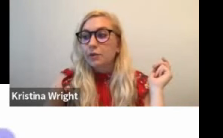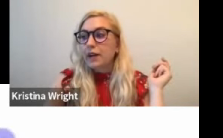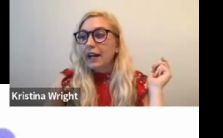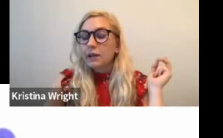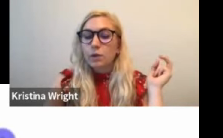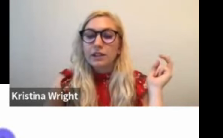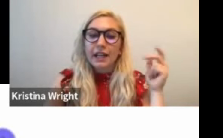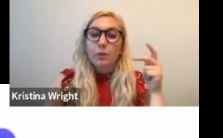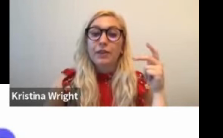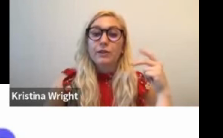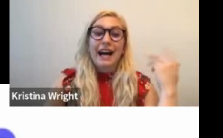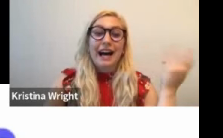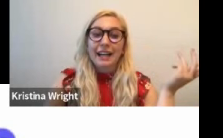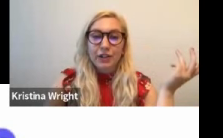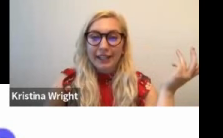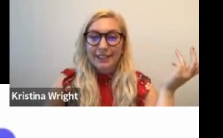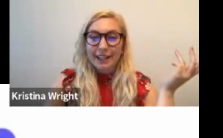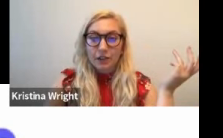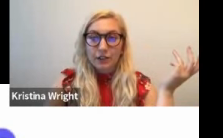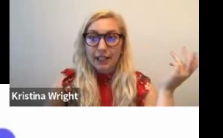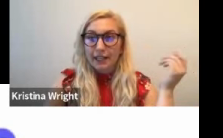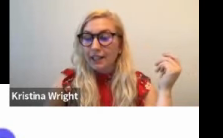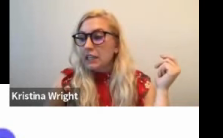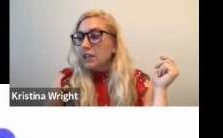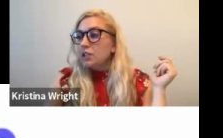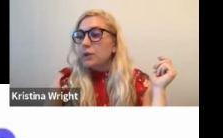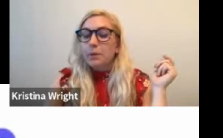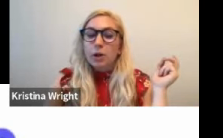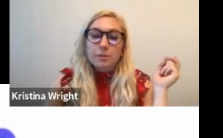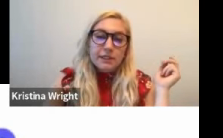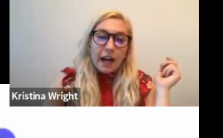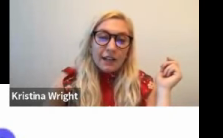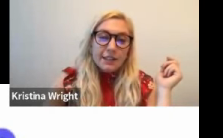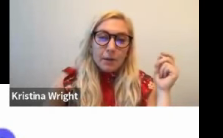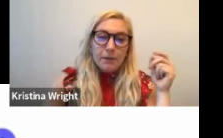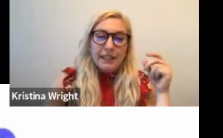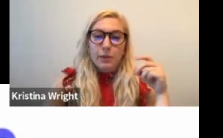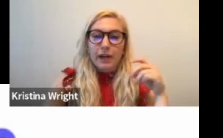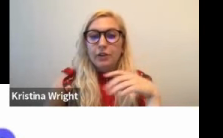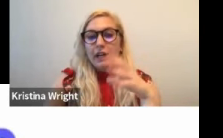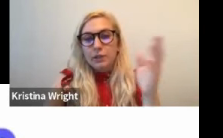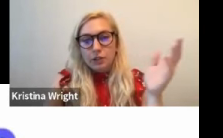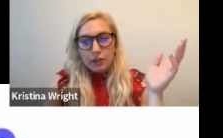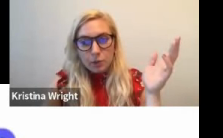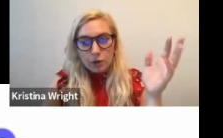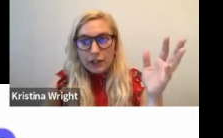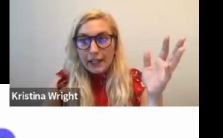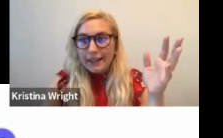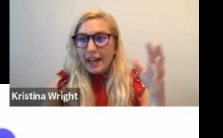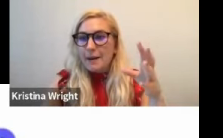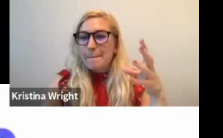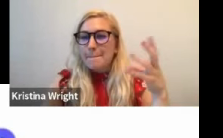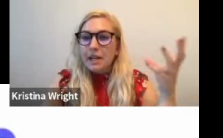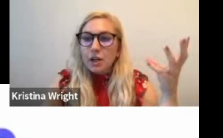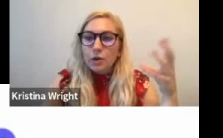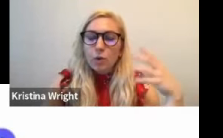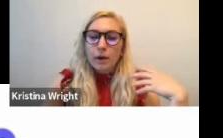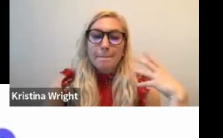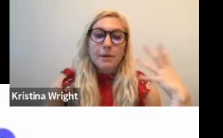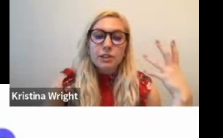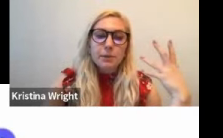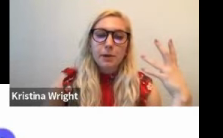on the right, we're looking at what those eye tracking data looked like. So the purple dots are placed where graduate students were looking, and